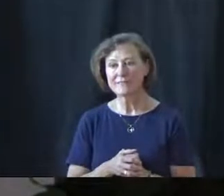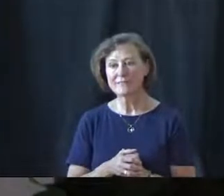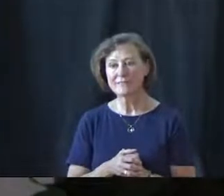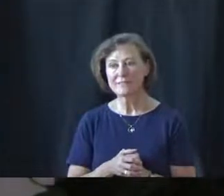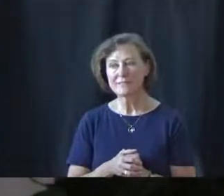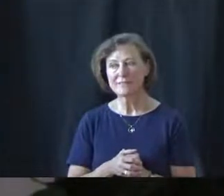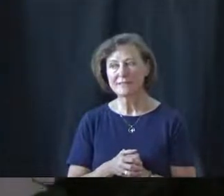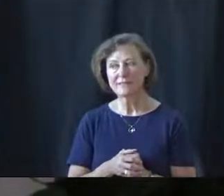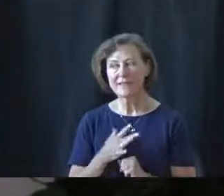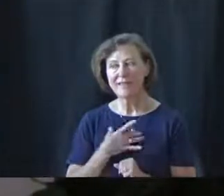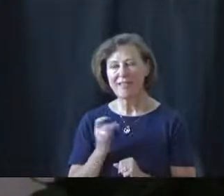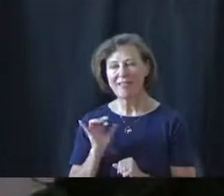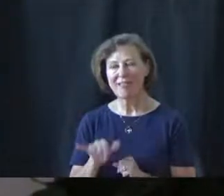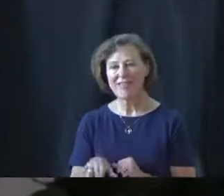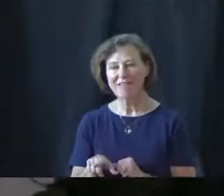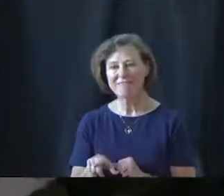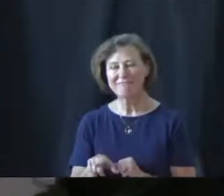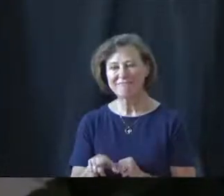I like that.